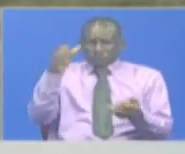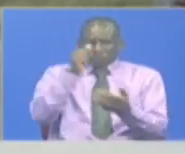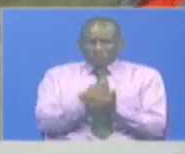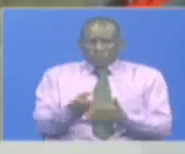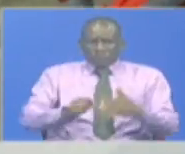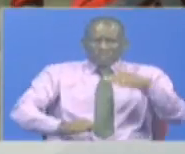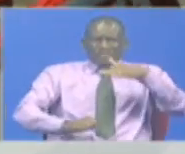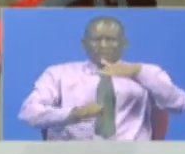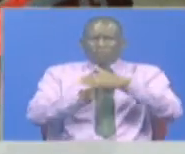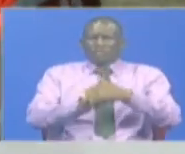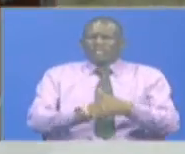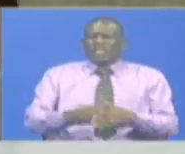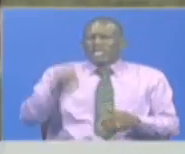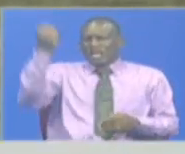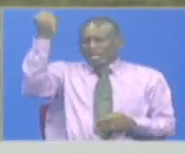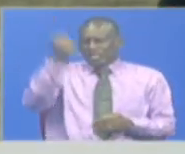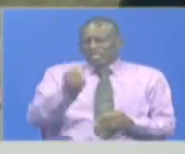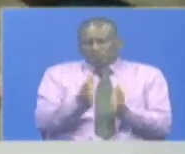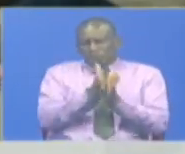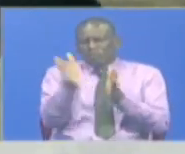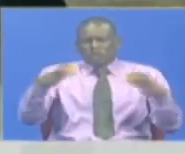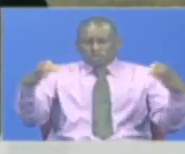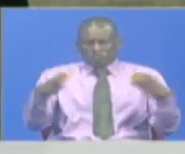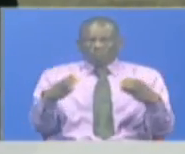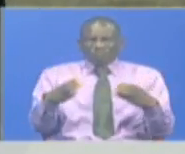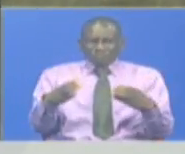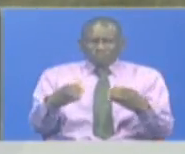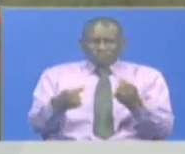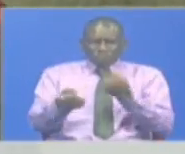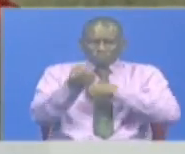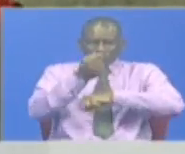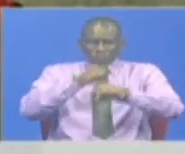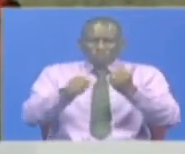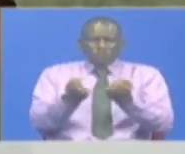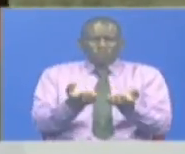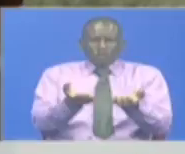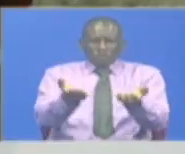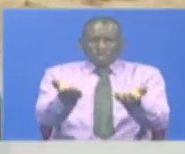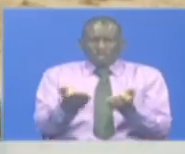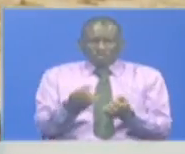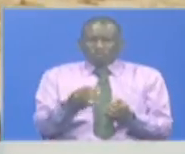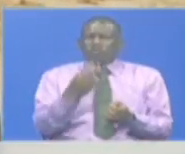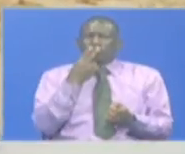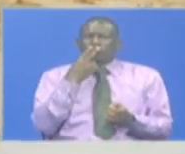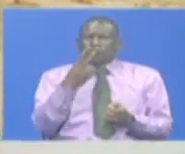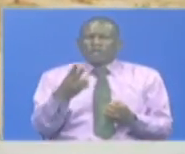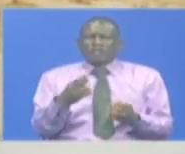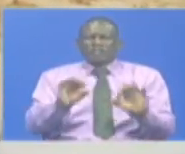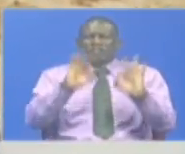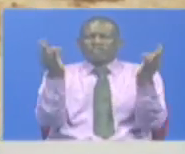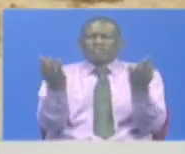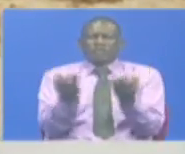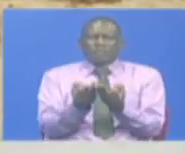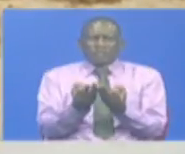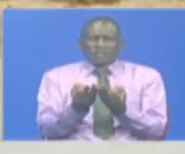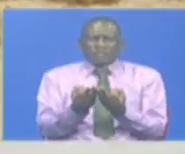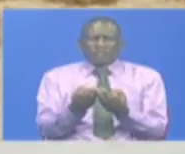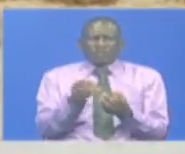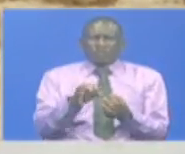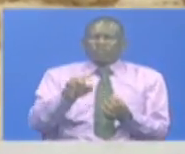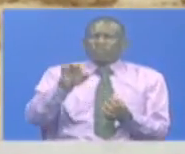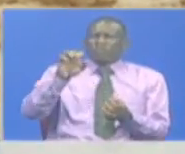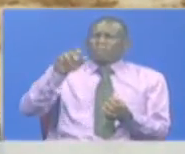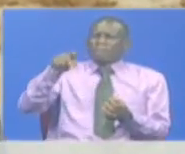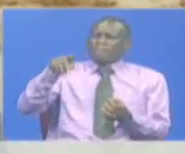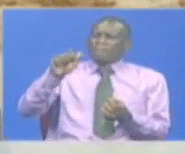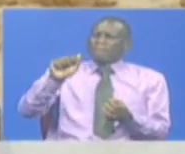Kajiado branch team to respond to the needs of at least 200 households of Pakase